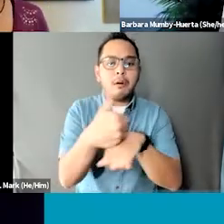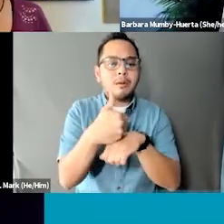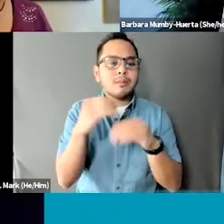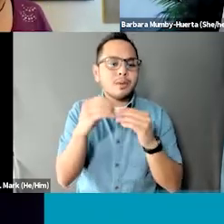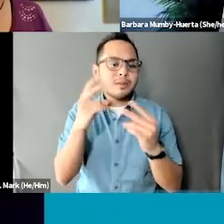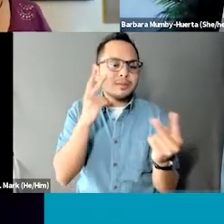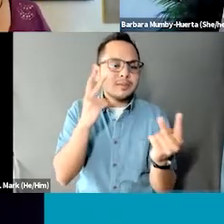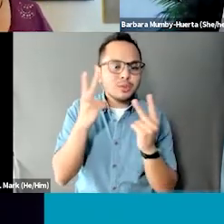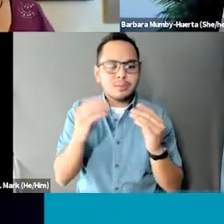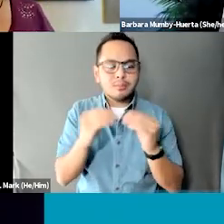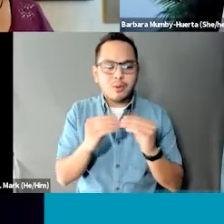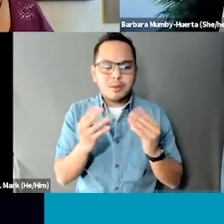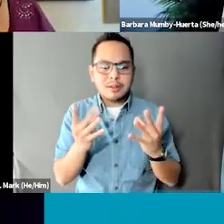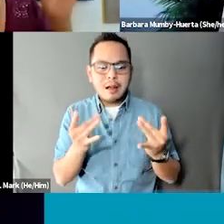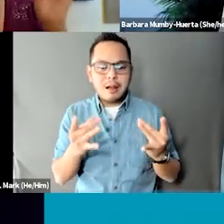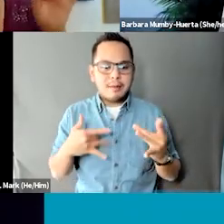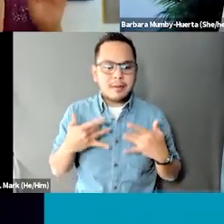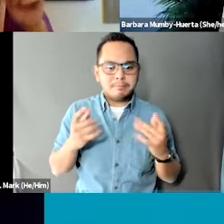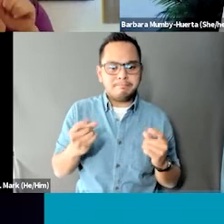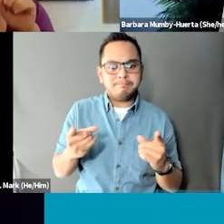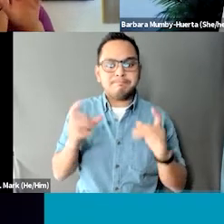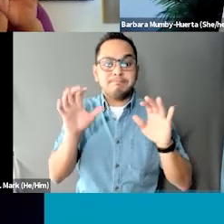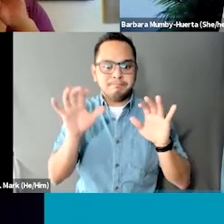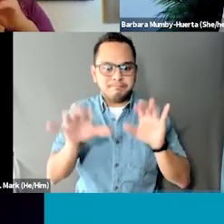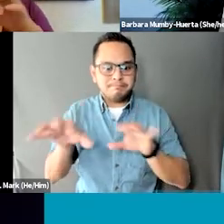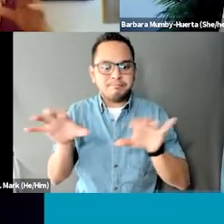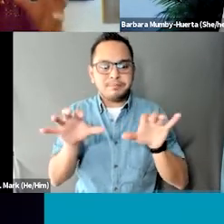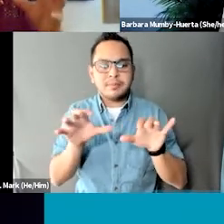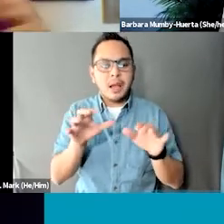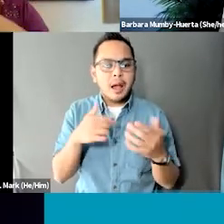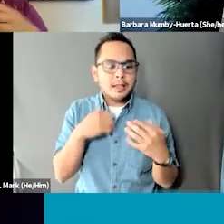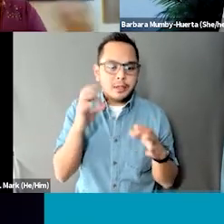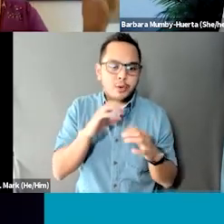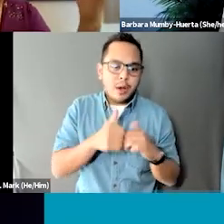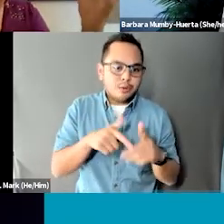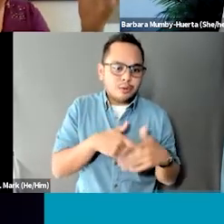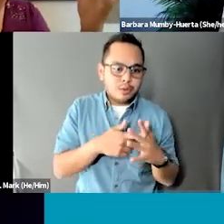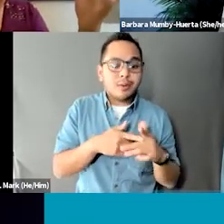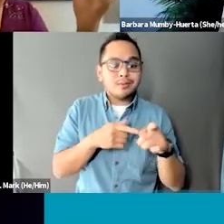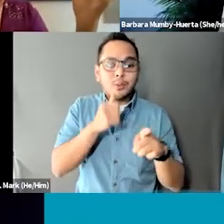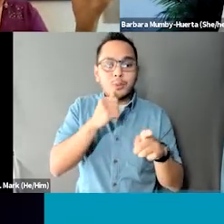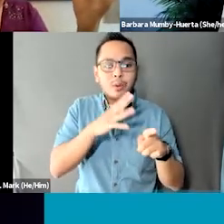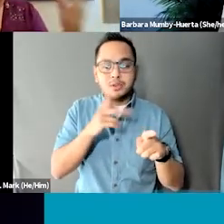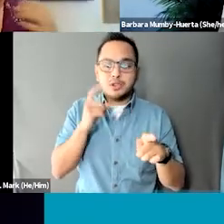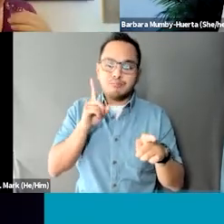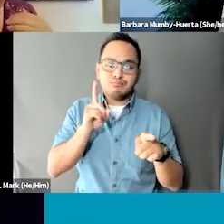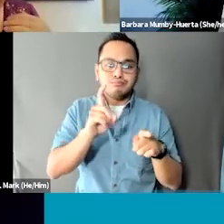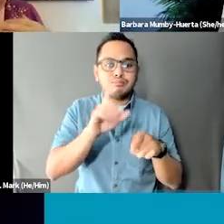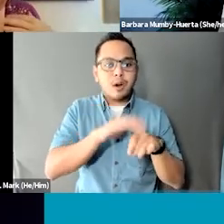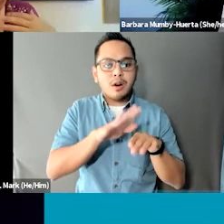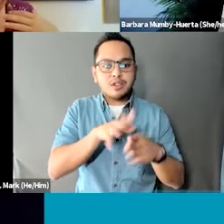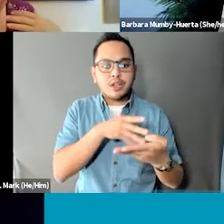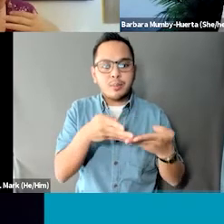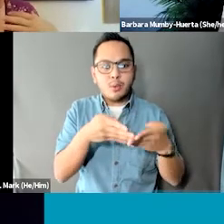visceral. And I didn't know where this painting was going because it's this woman walking on a giant checkerboard floor there's